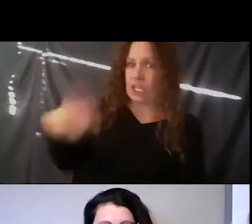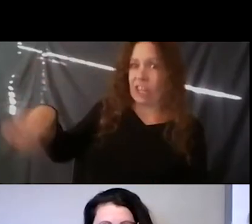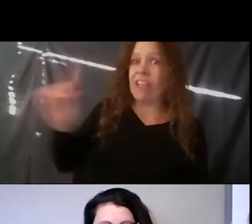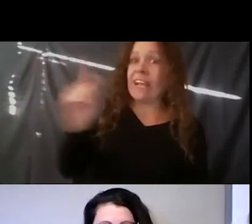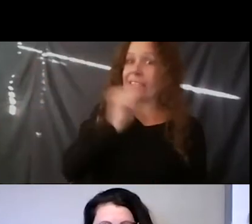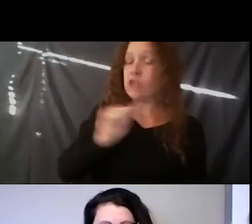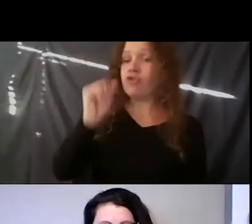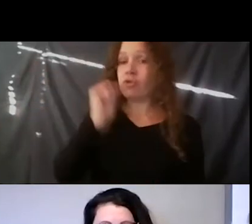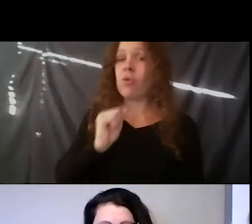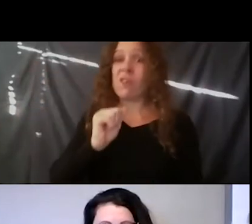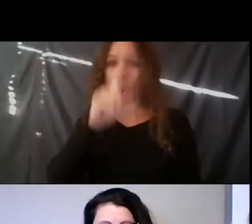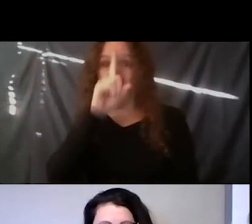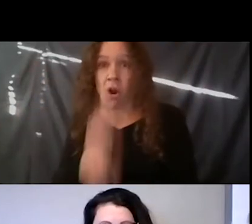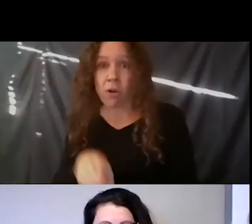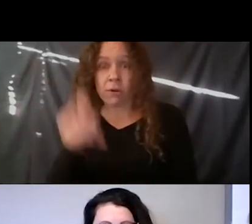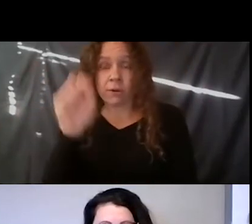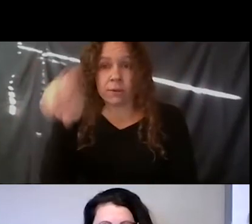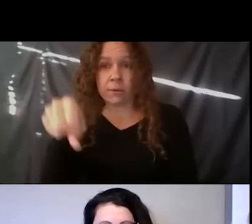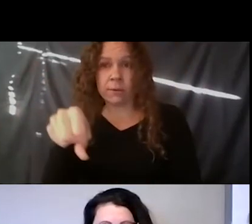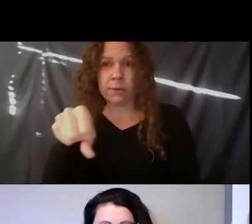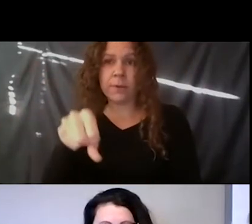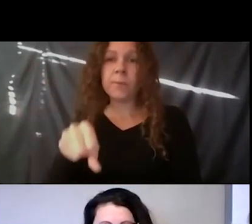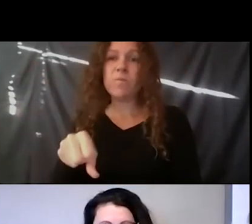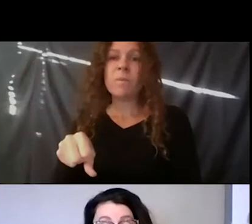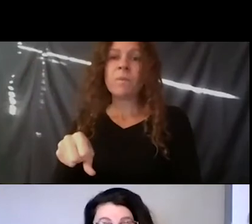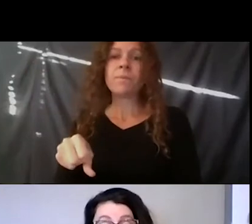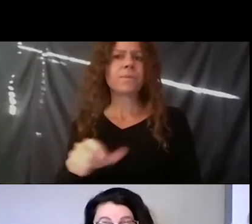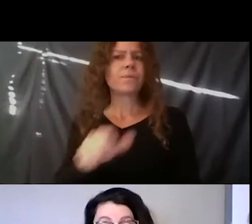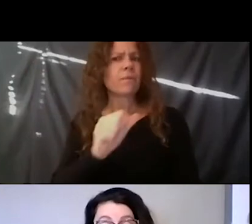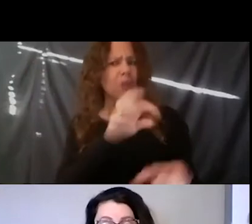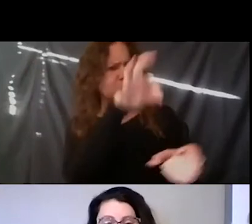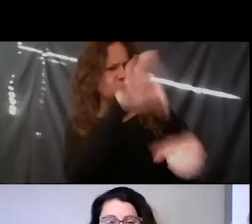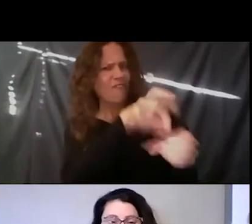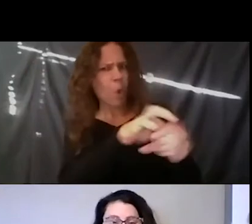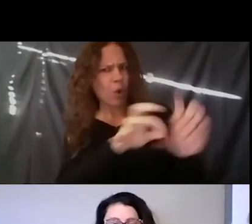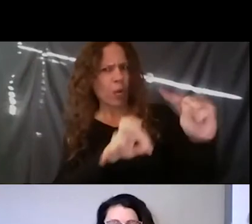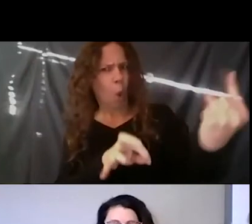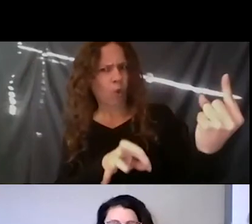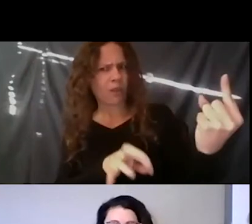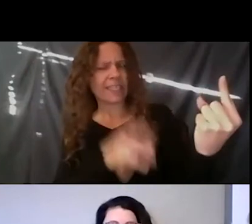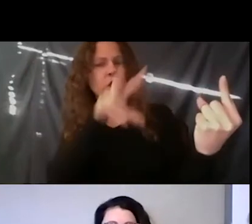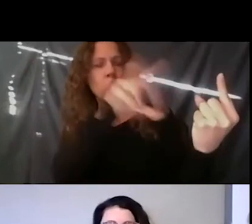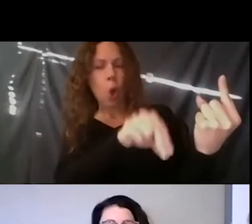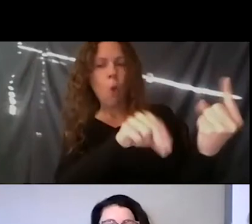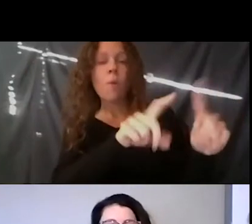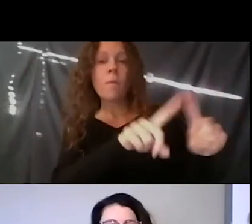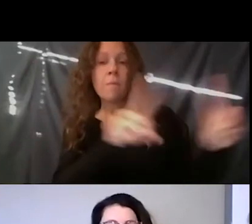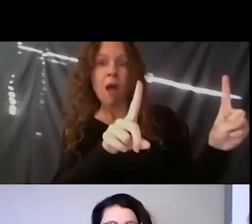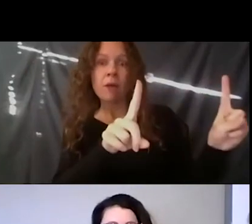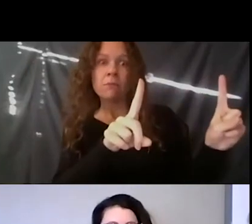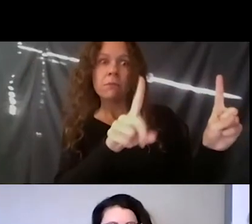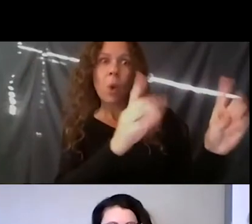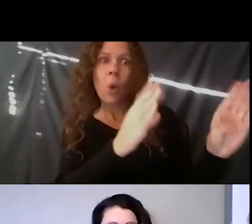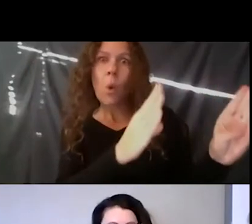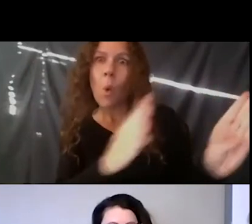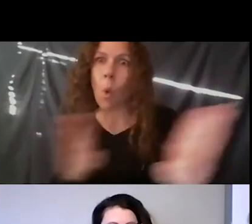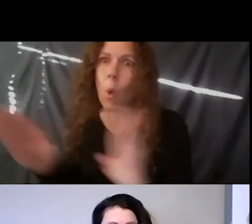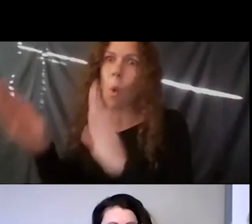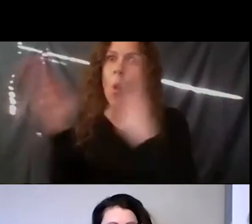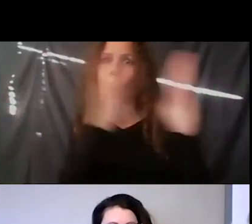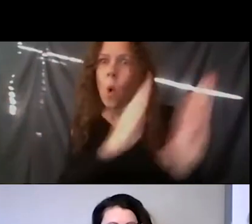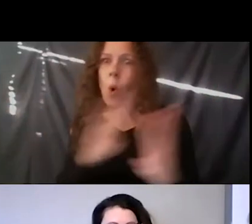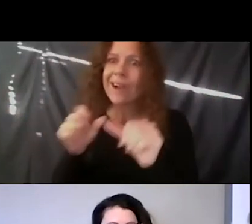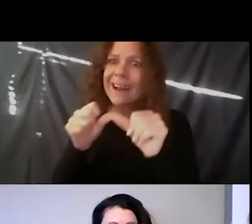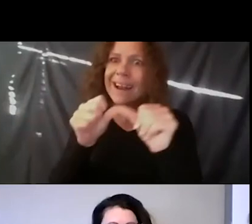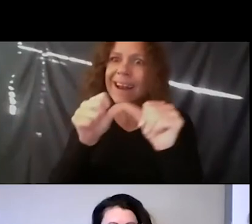Arizona. But it's not just about voting, but it's about organizing, ongoing organizing.